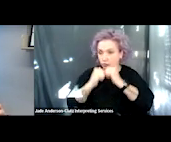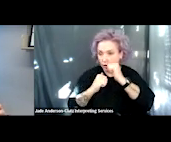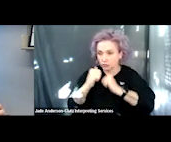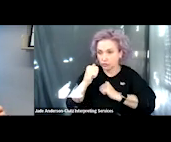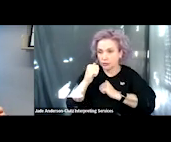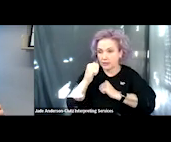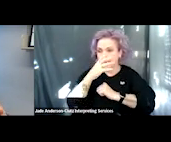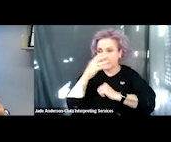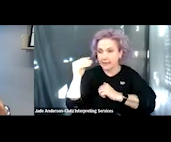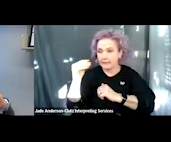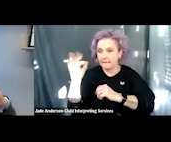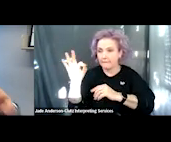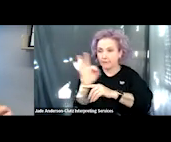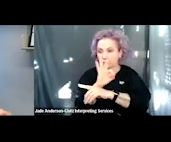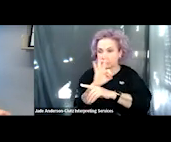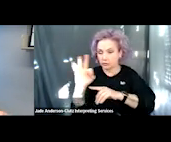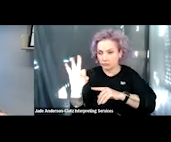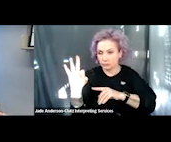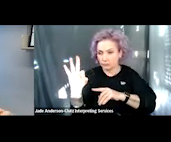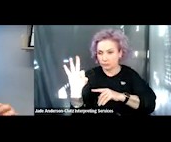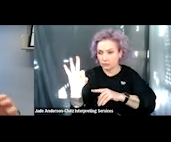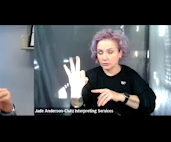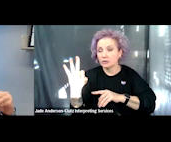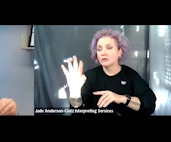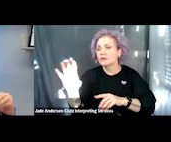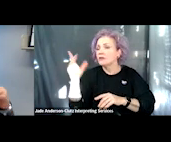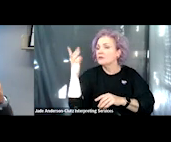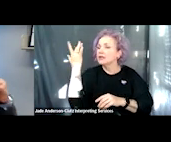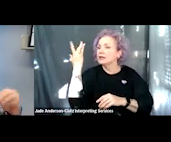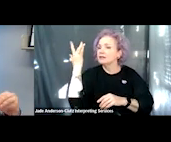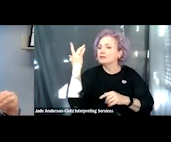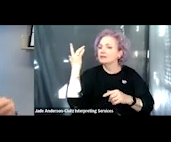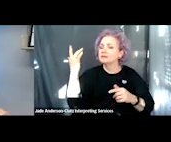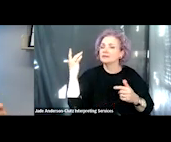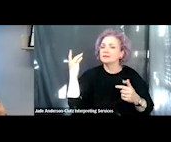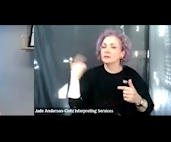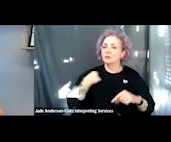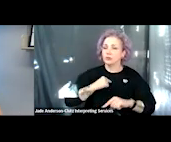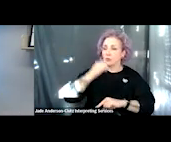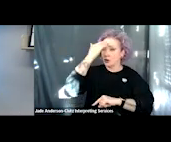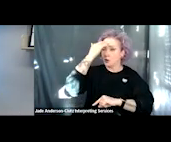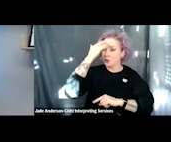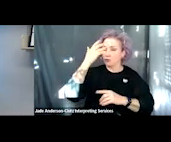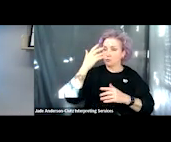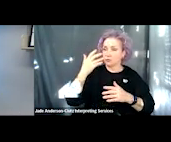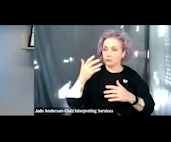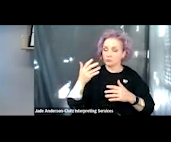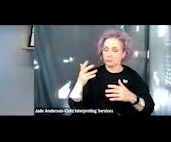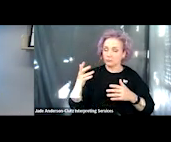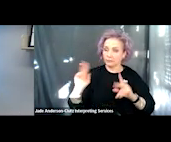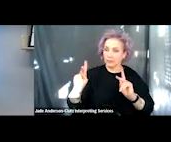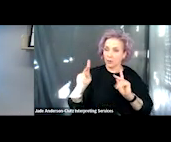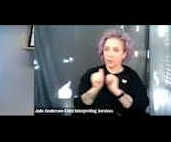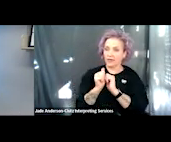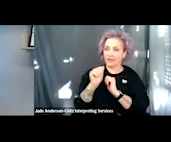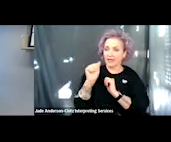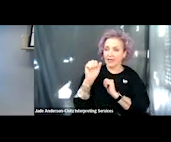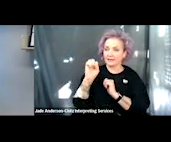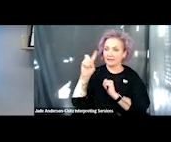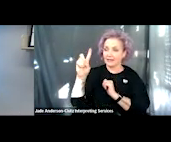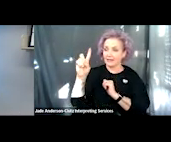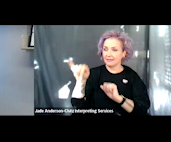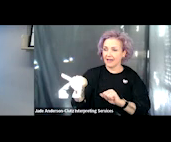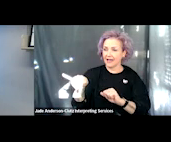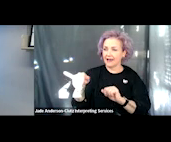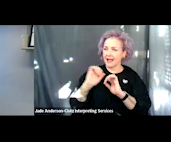whether infection during pregnancy increases the risk of a diagnosis, but does it actually change how someone behaves in